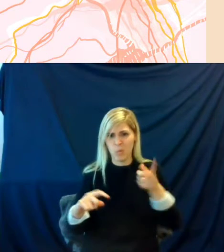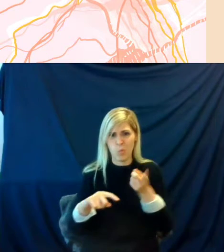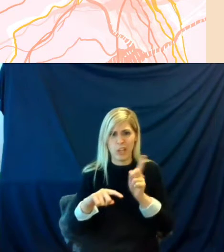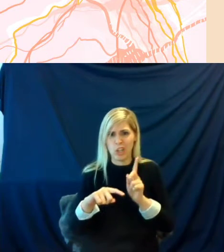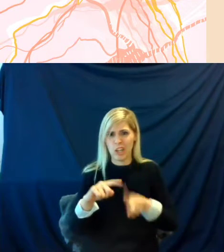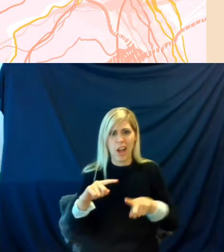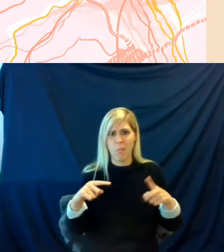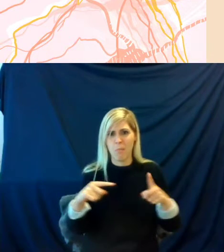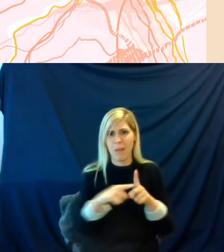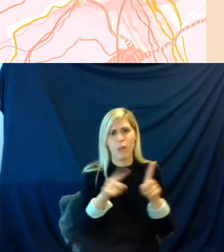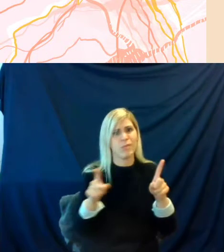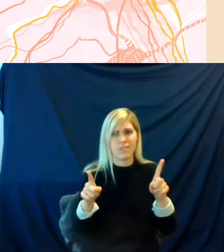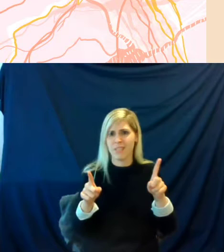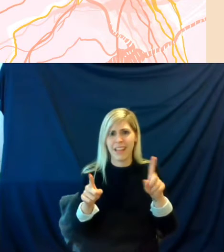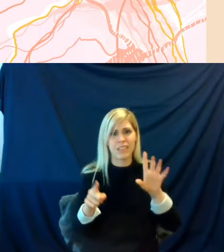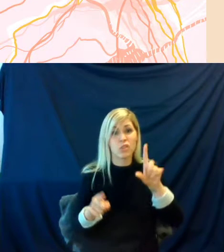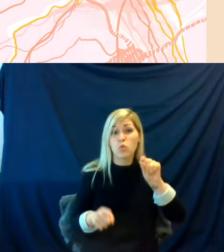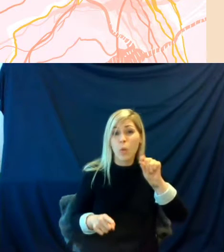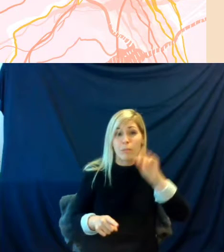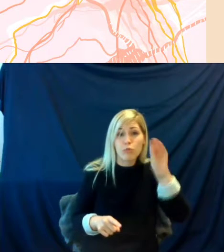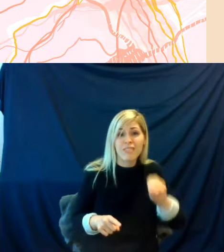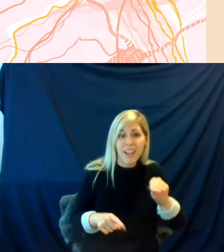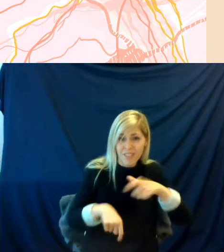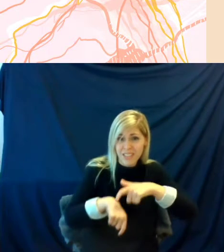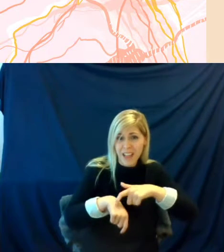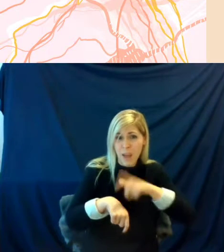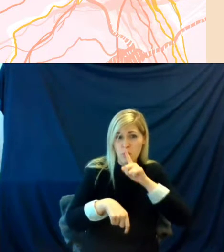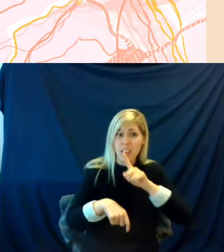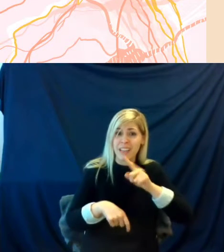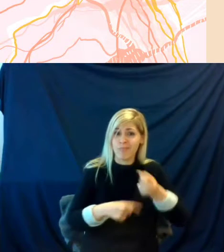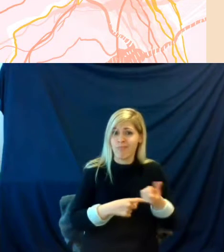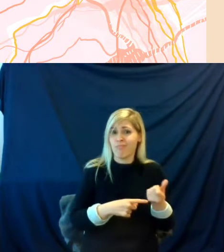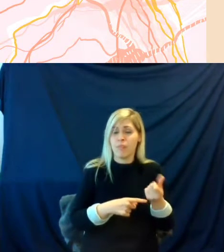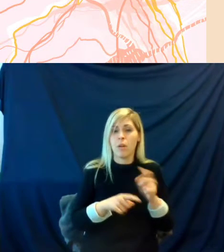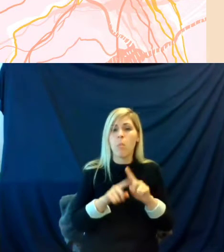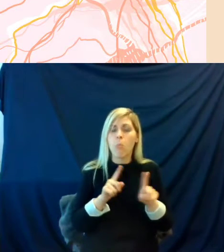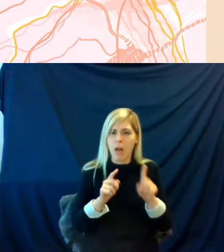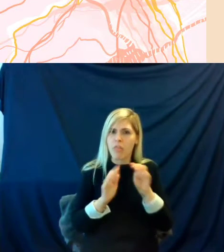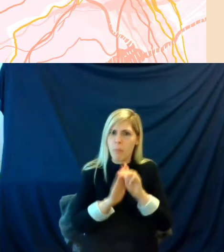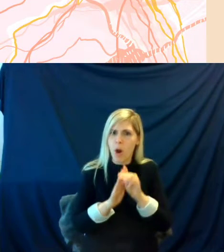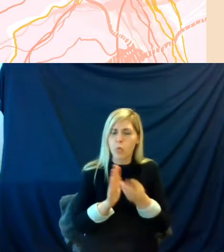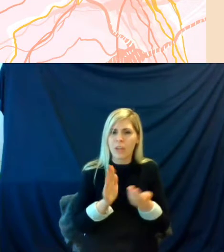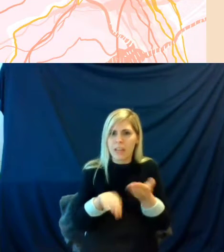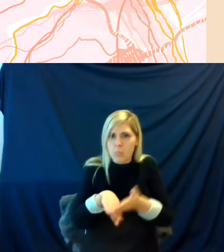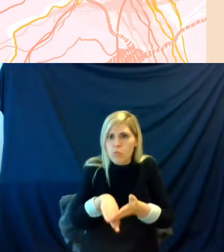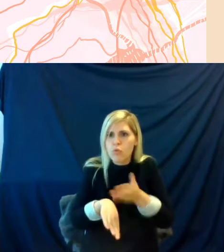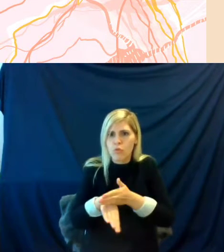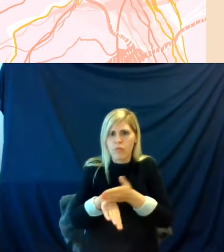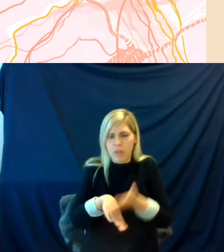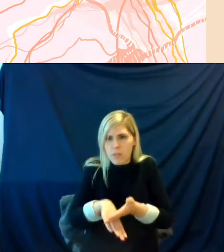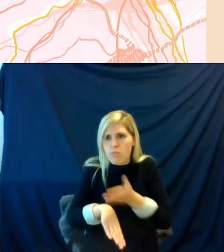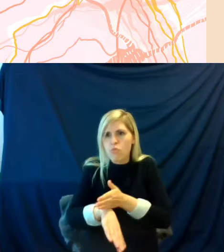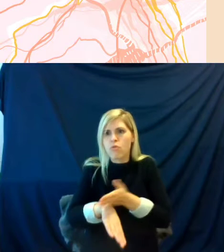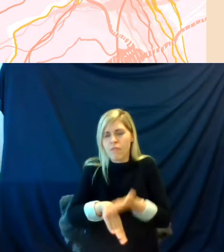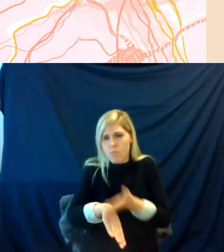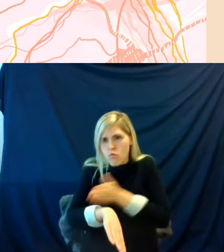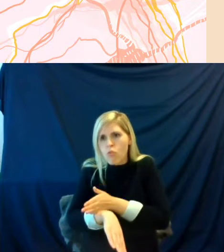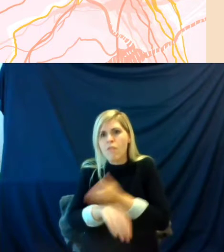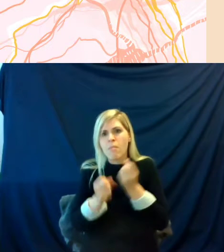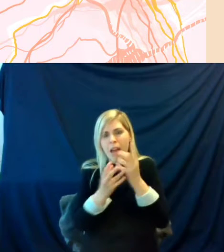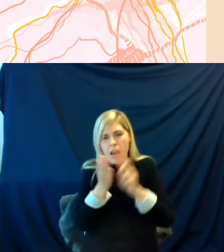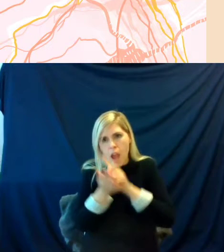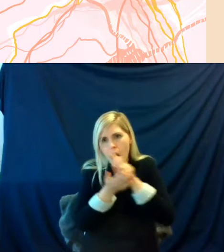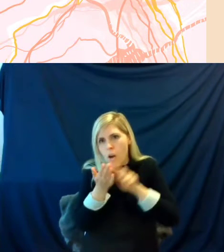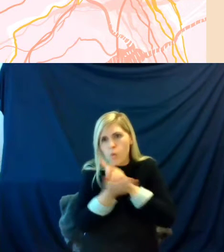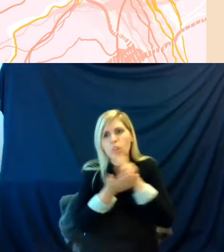only get to the ball like 25% of the time. But now after improving the model over and over and countless